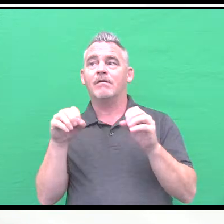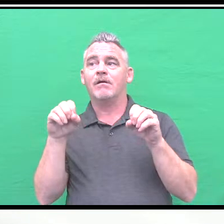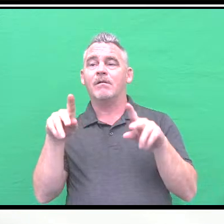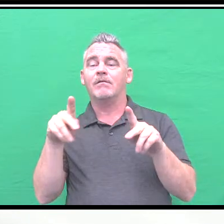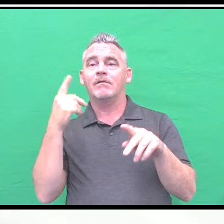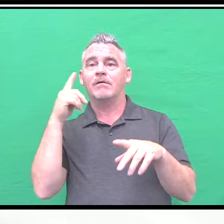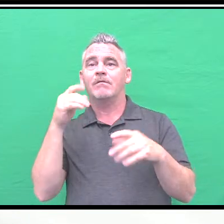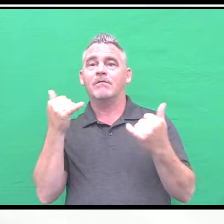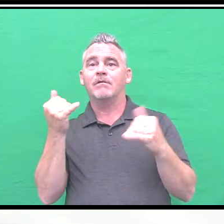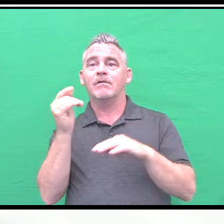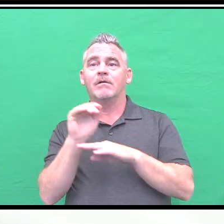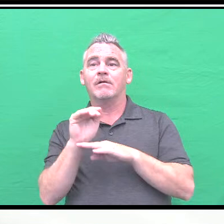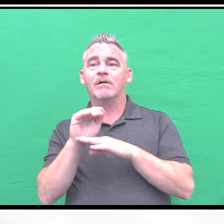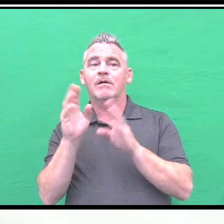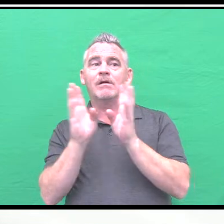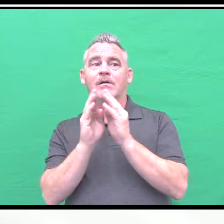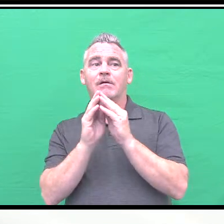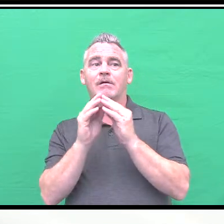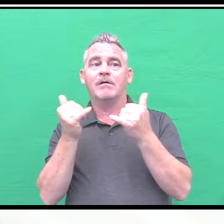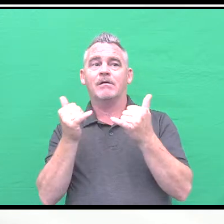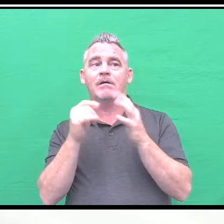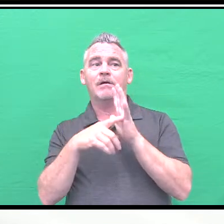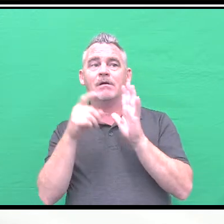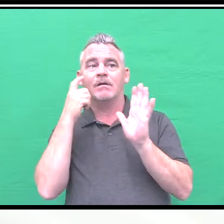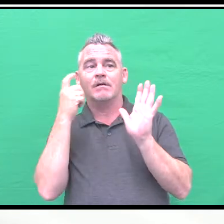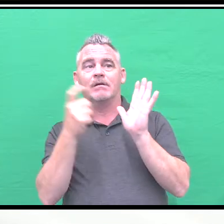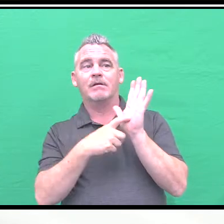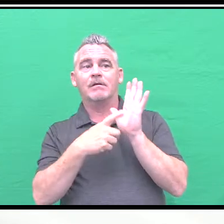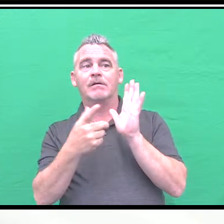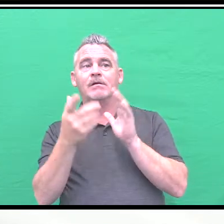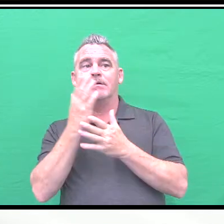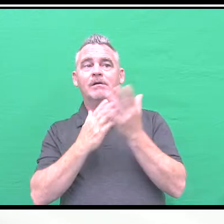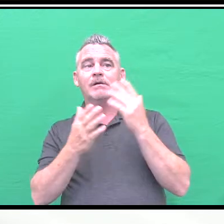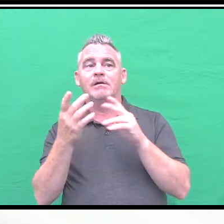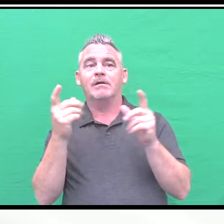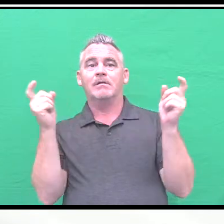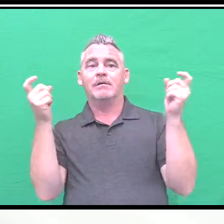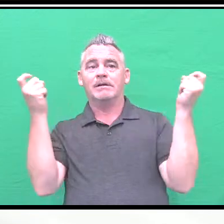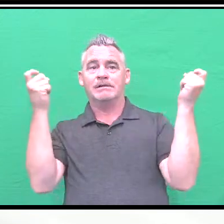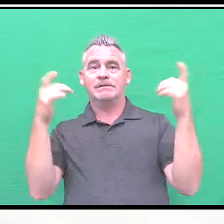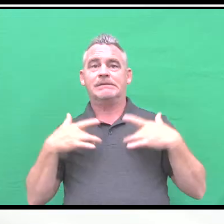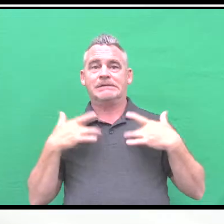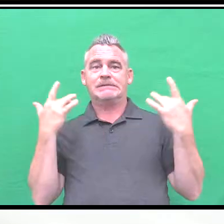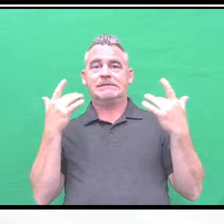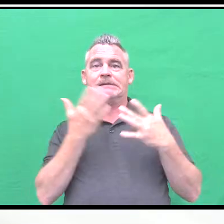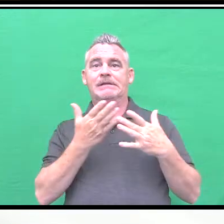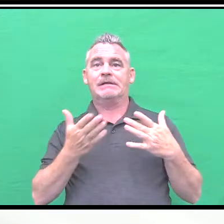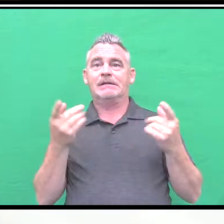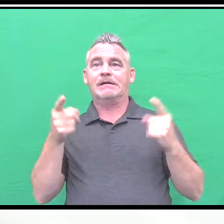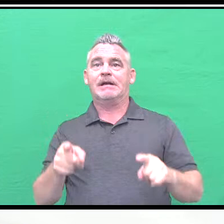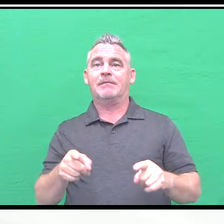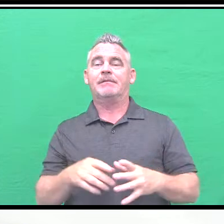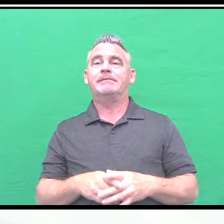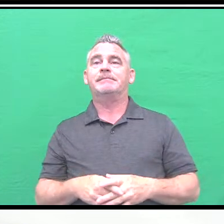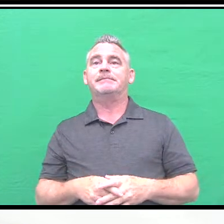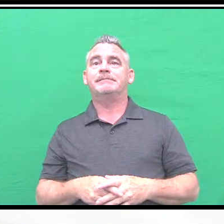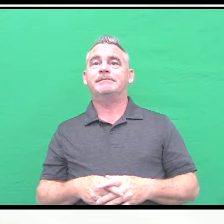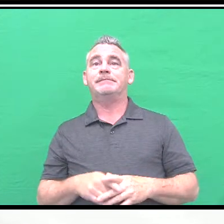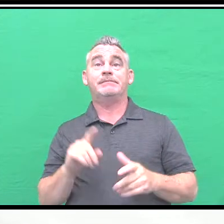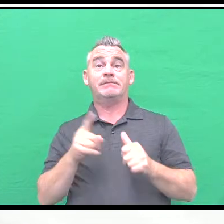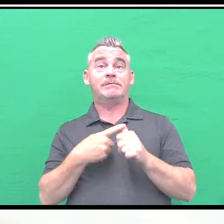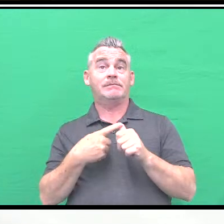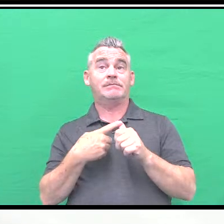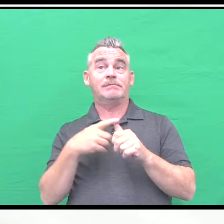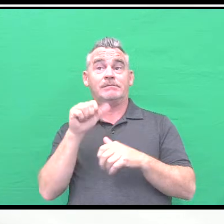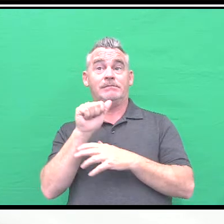tonight's meeting. Now let's take a look at some of the exciting things we have going on at CCHS. First off,